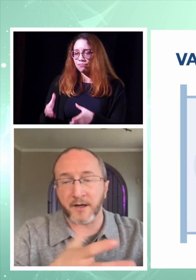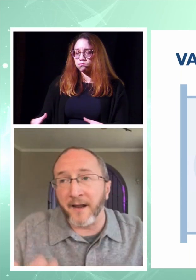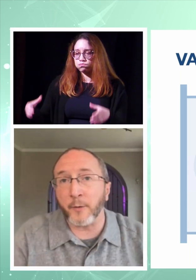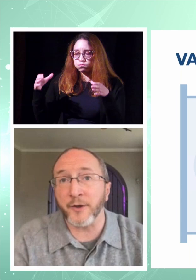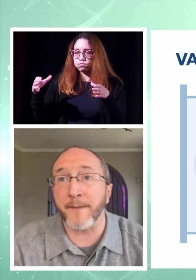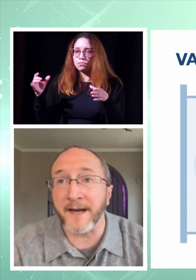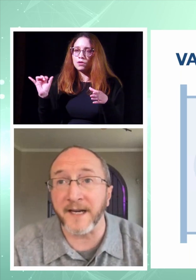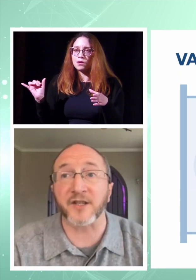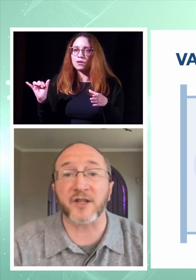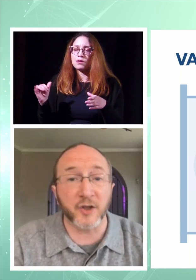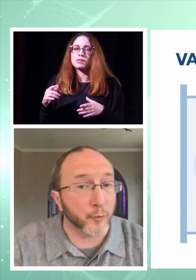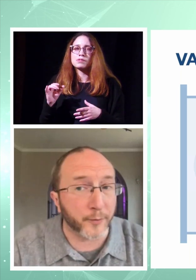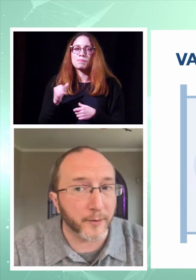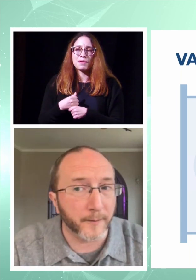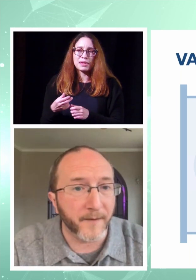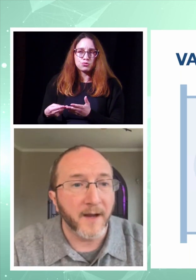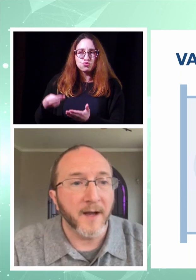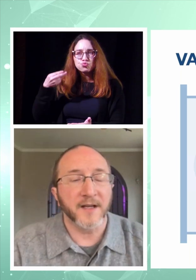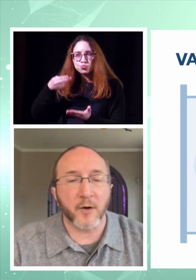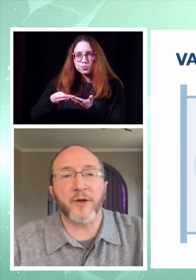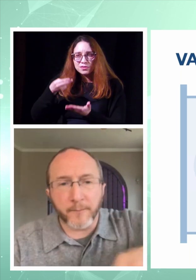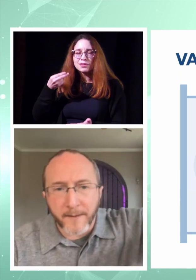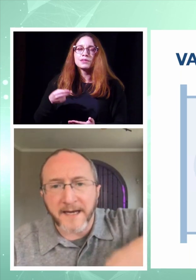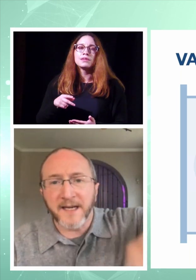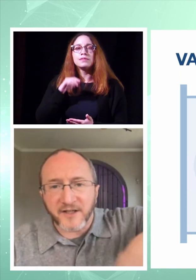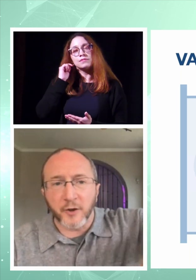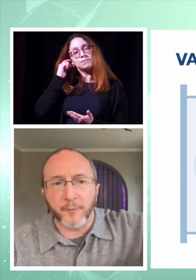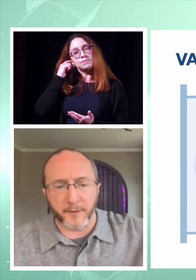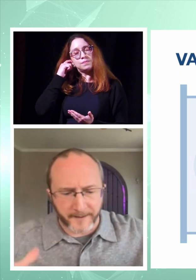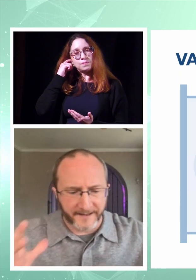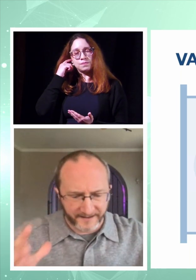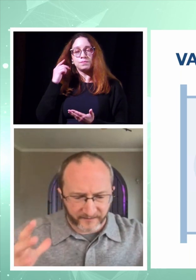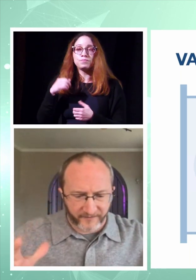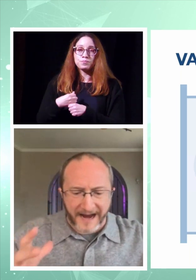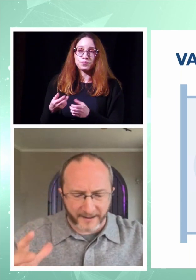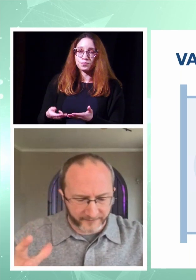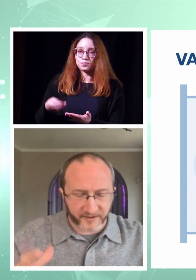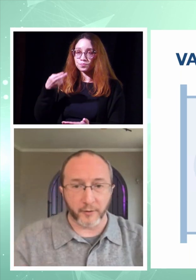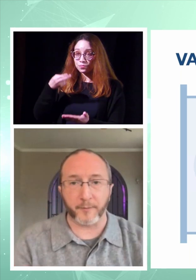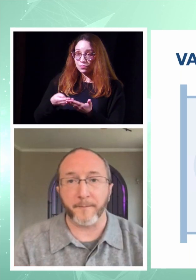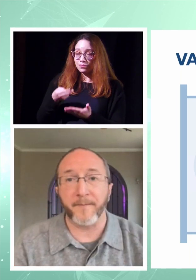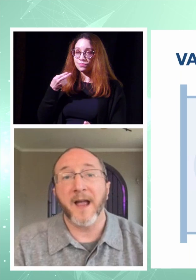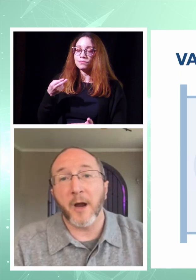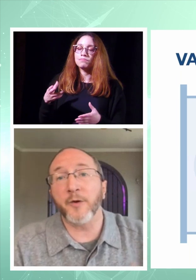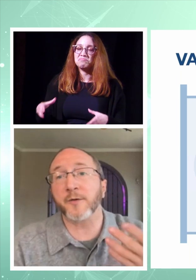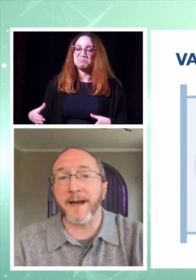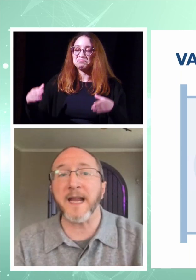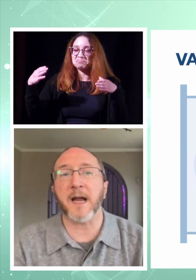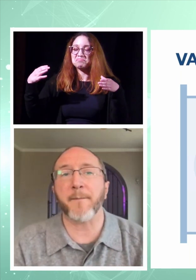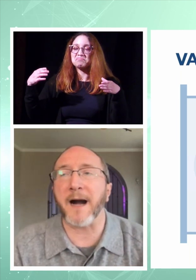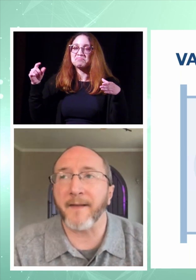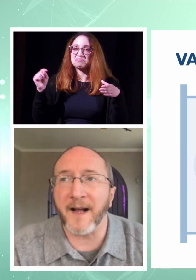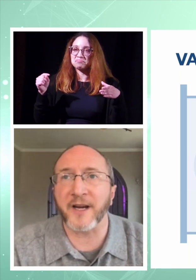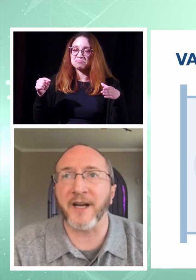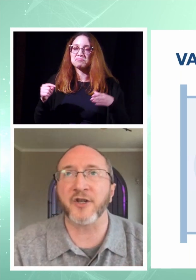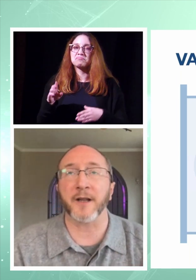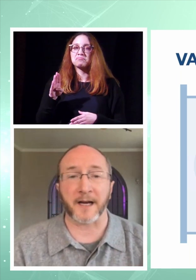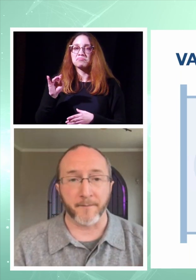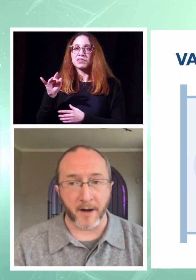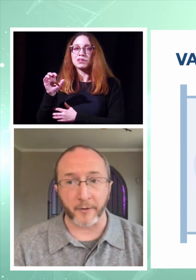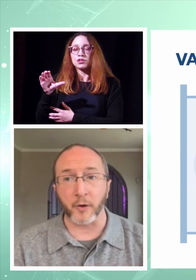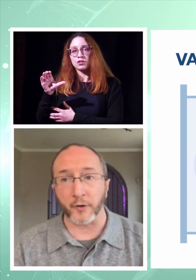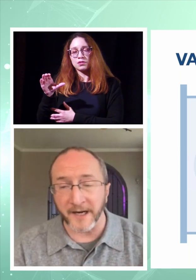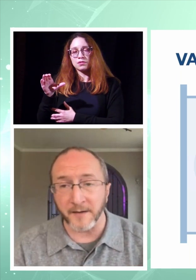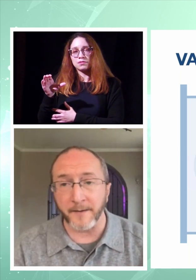batch, kind of like when you're making soup. So when you're making soup, you're making this vat of soup. And when you're making a biologic agent